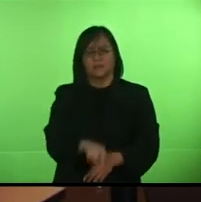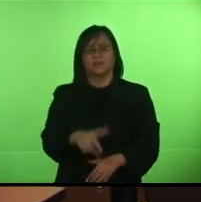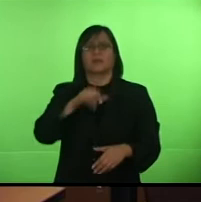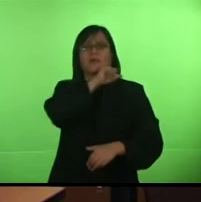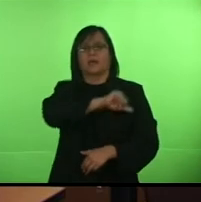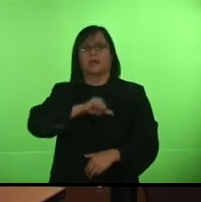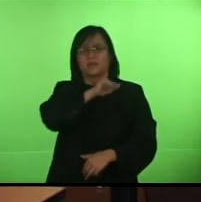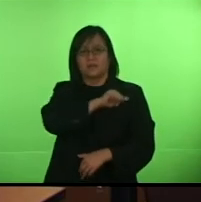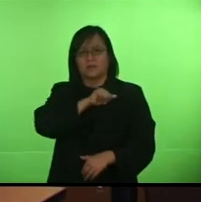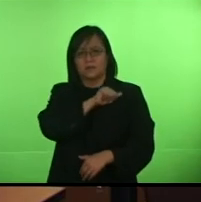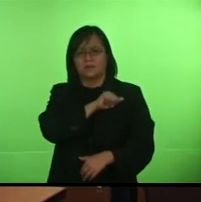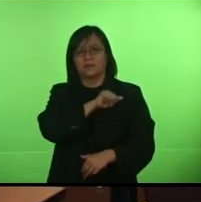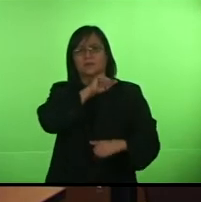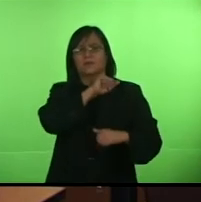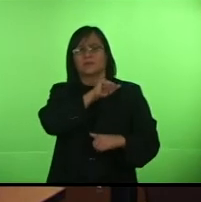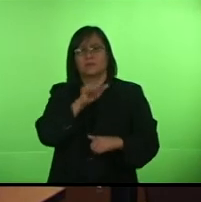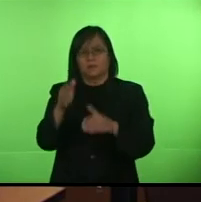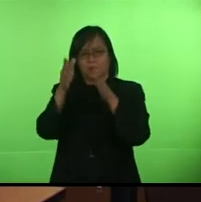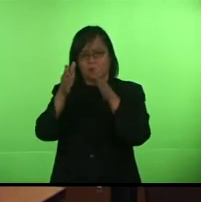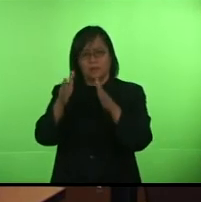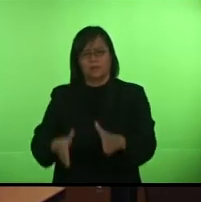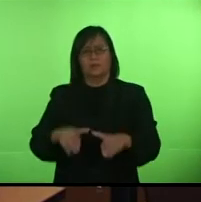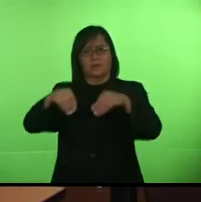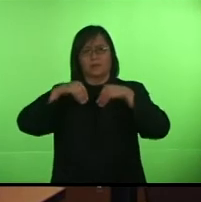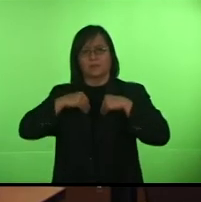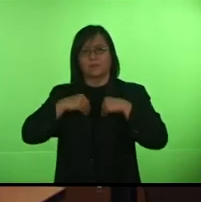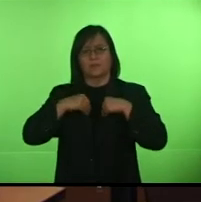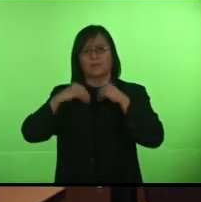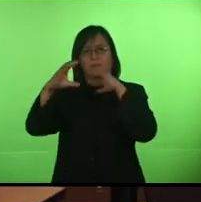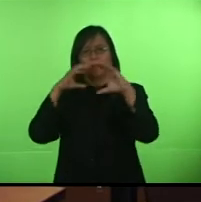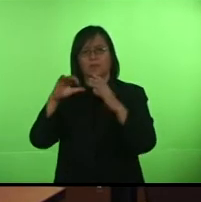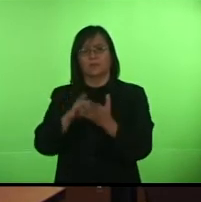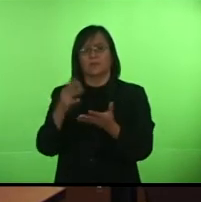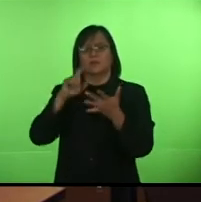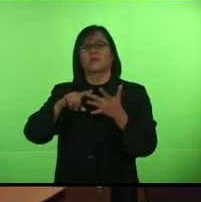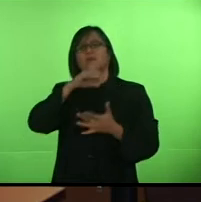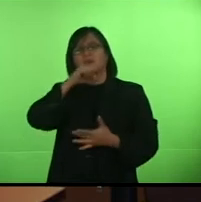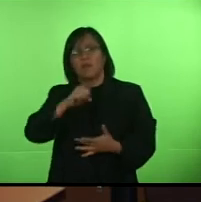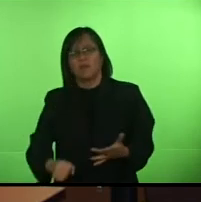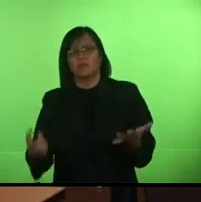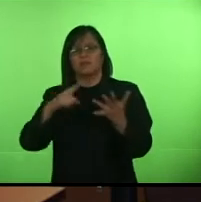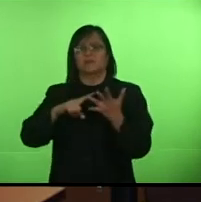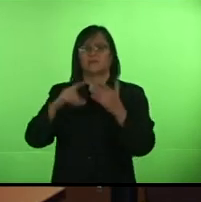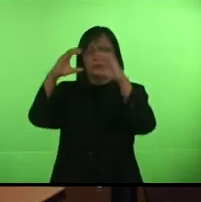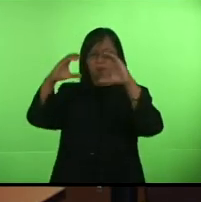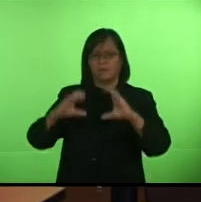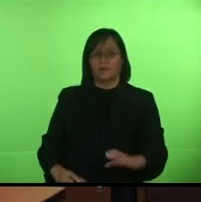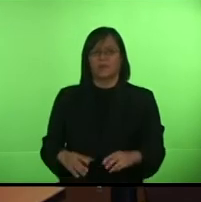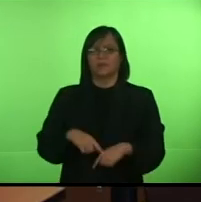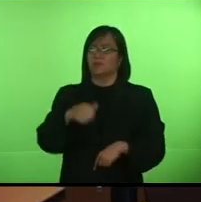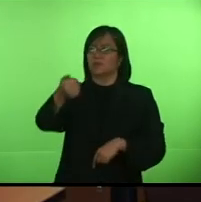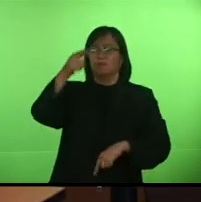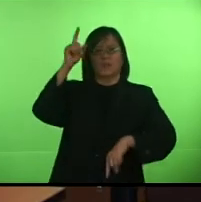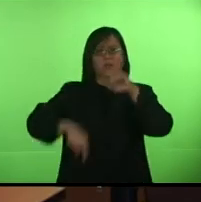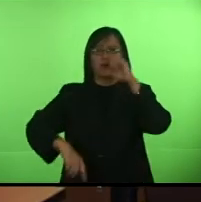the receiver's attitude, and also the receiver's age and preferred style. You